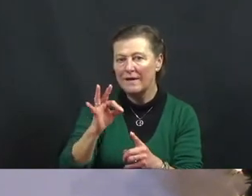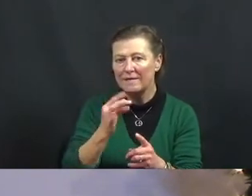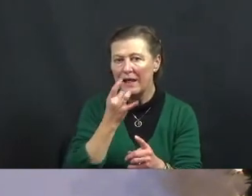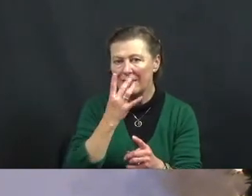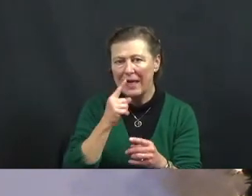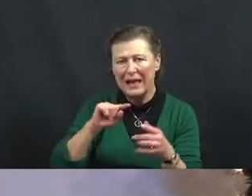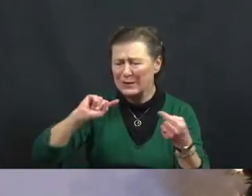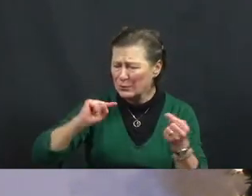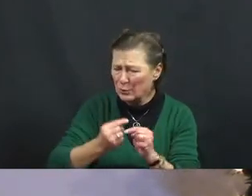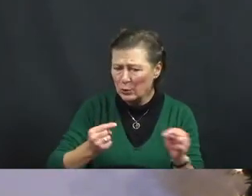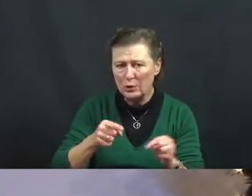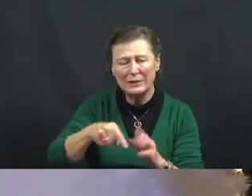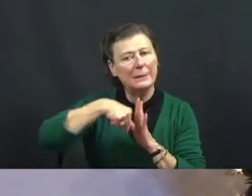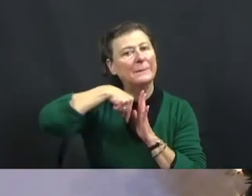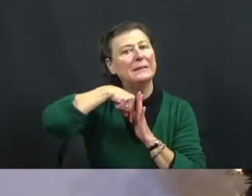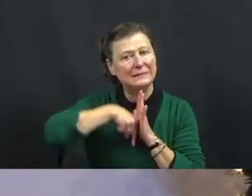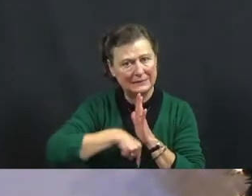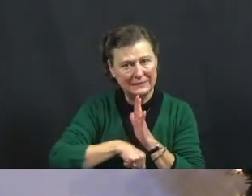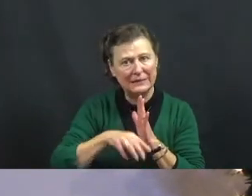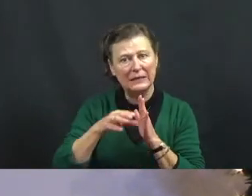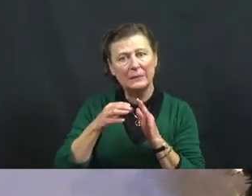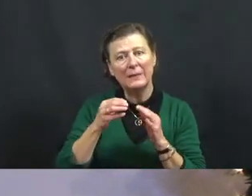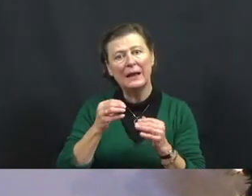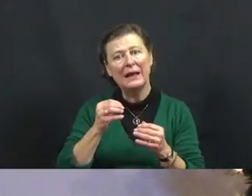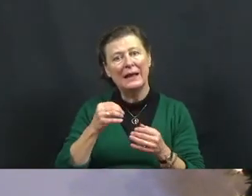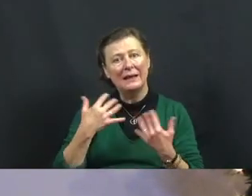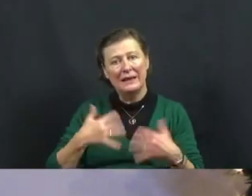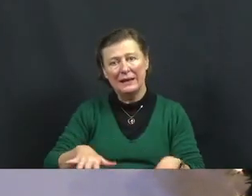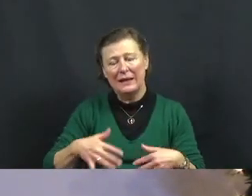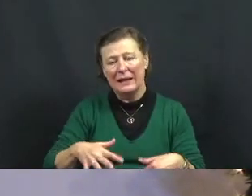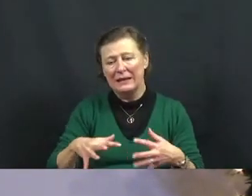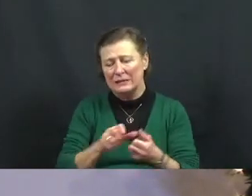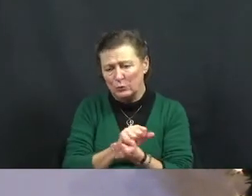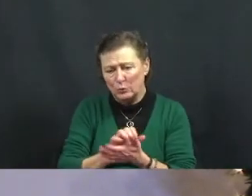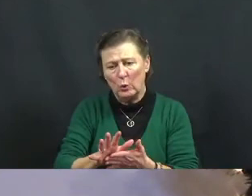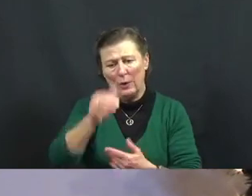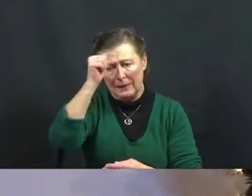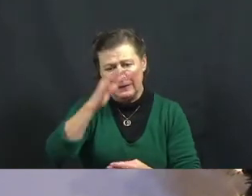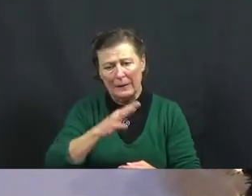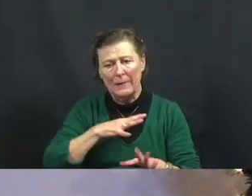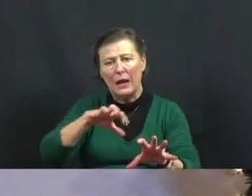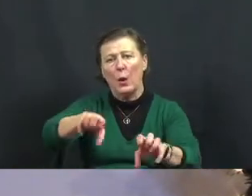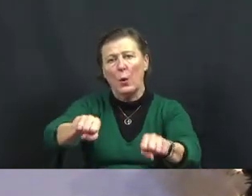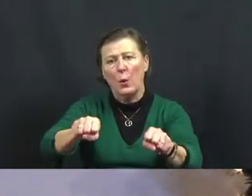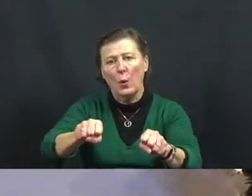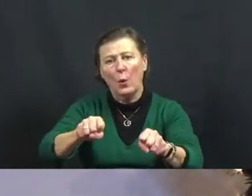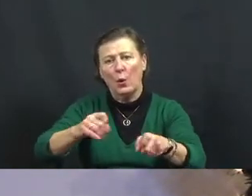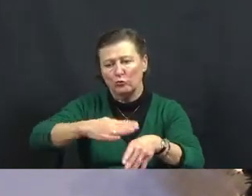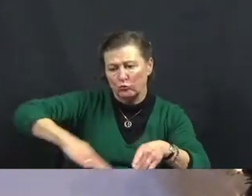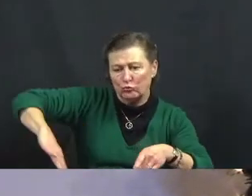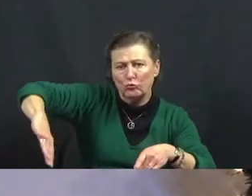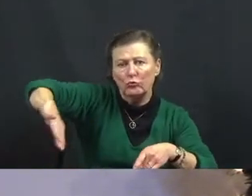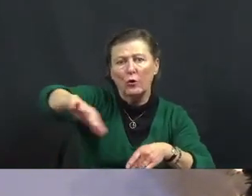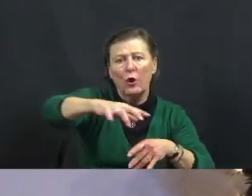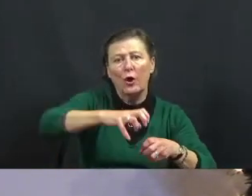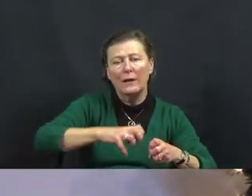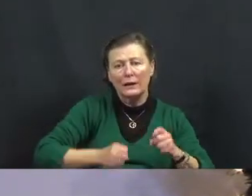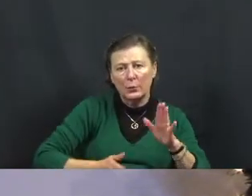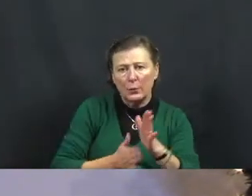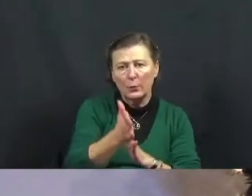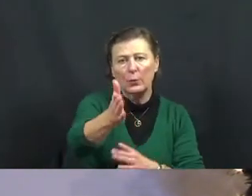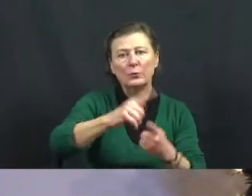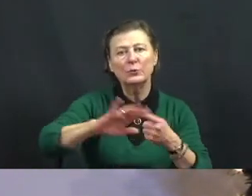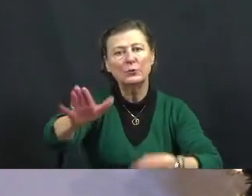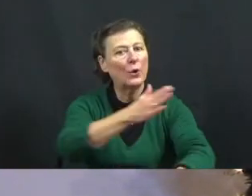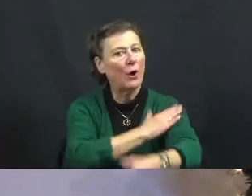deeply, and as the shipwrecked man clutches the saving shore, he flew to your arms.